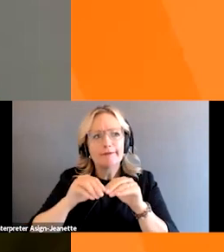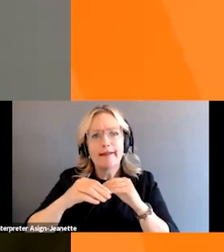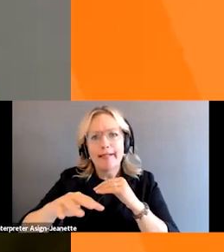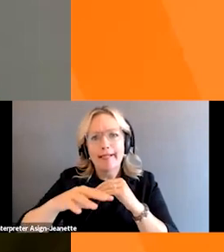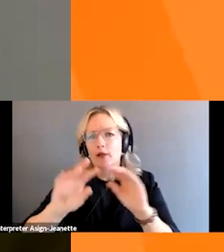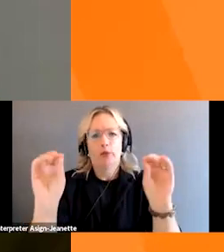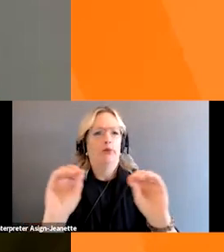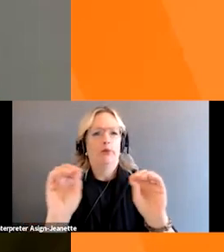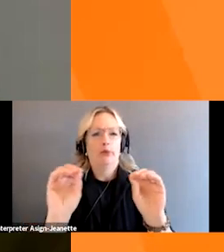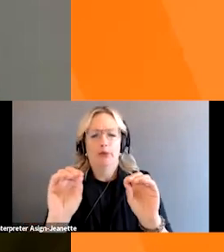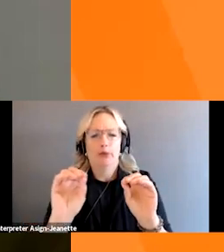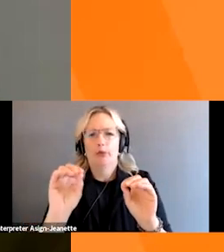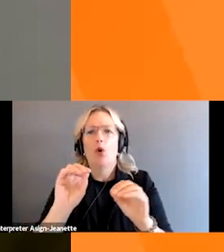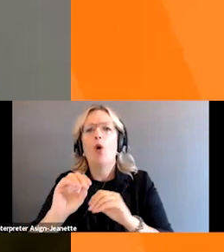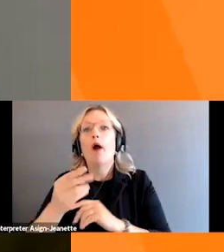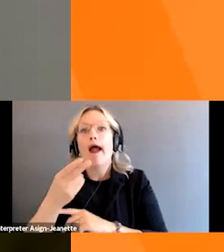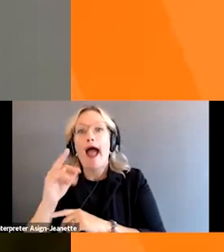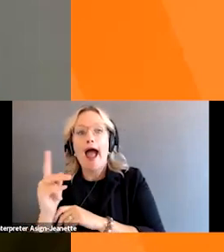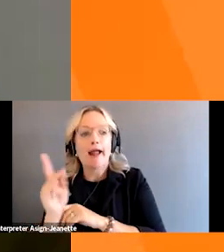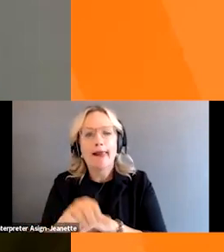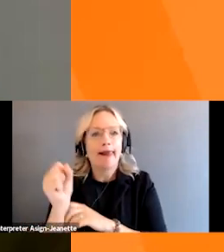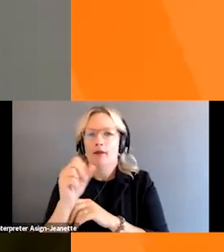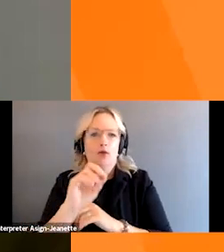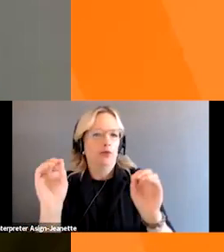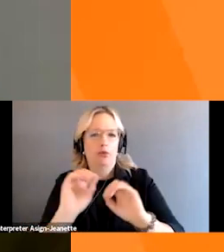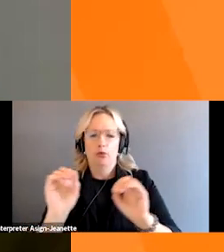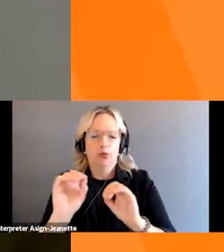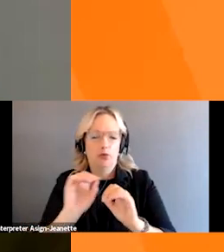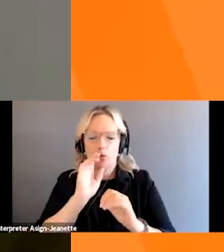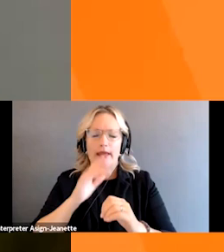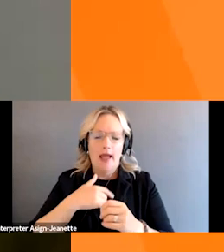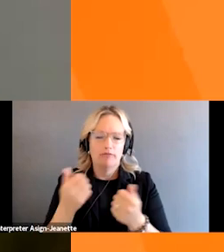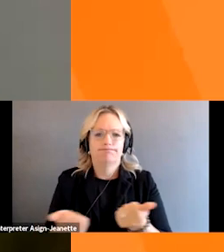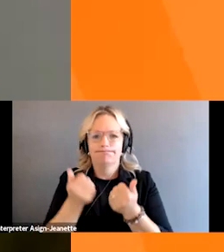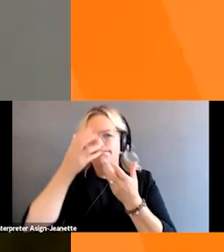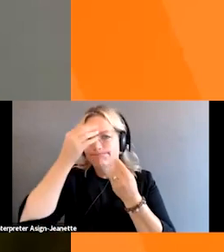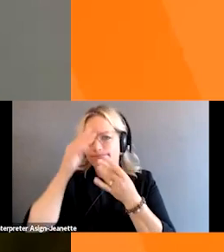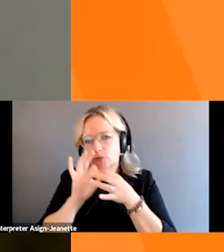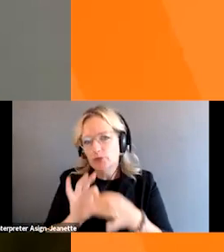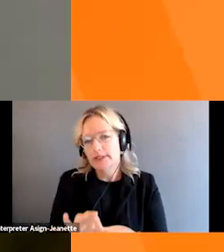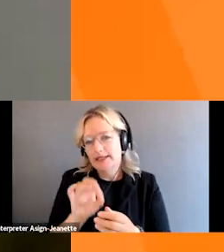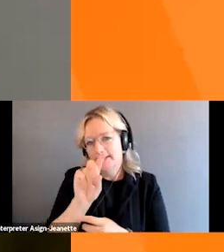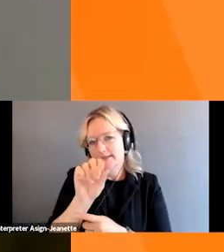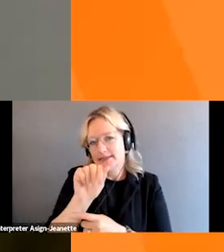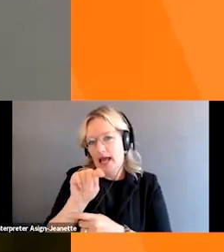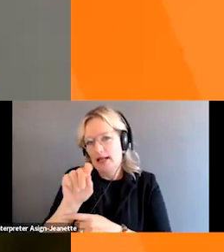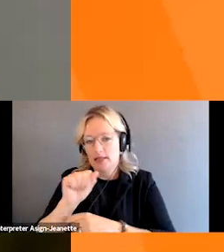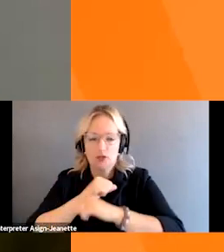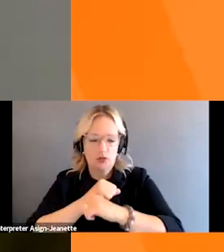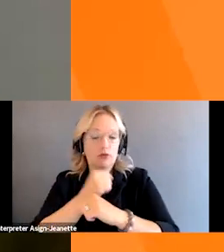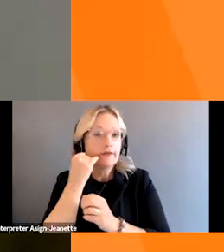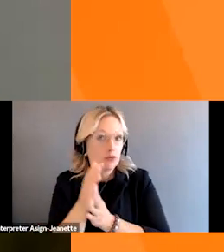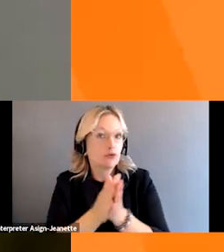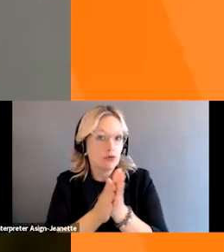So you don't really need to worry about it. And we have a lot of information on the data security over there for you. But we did